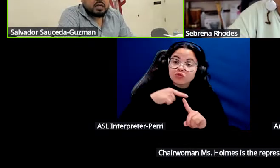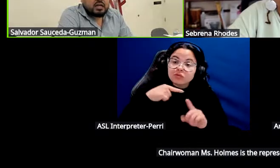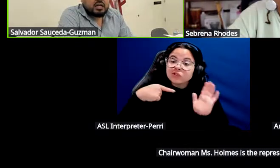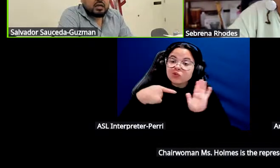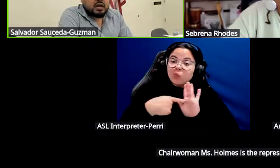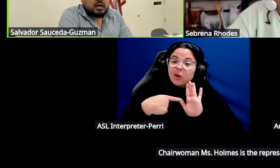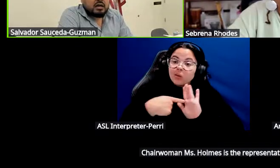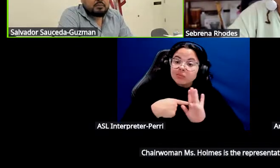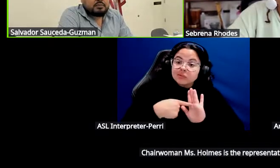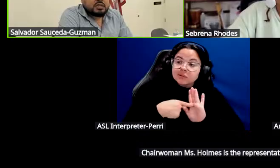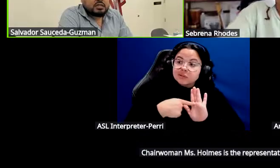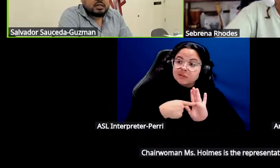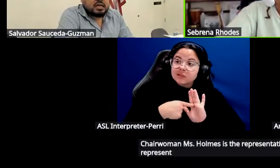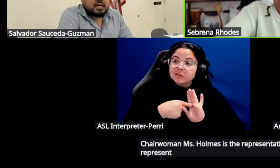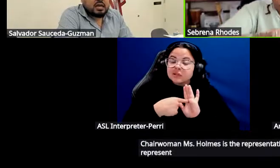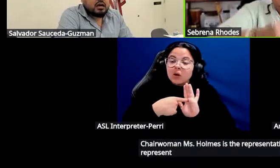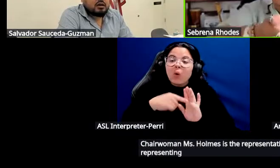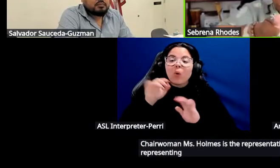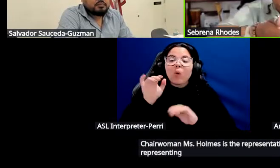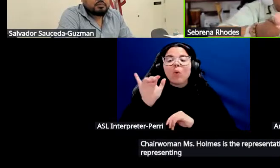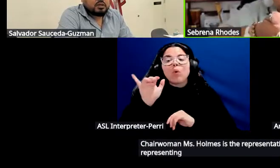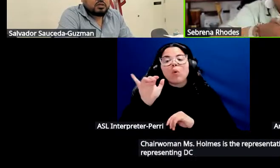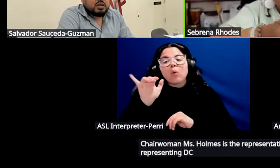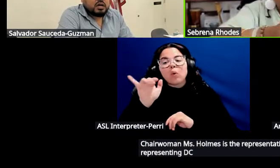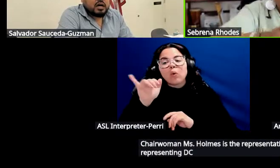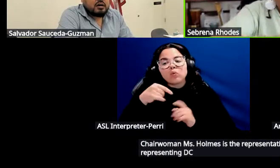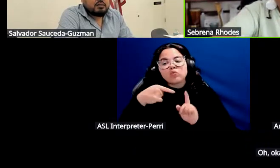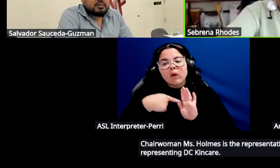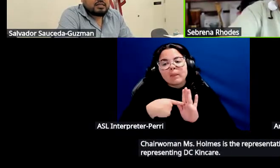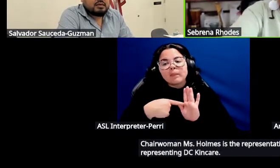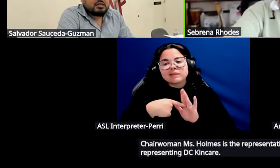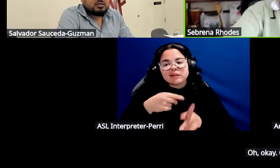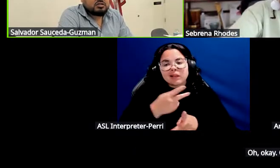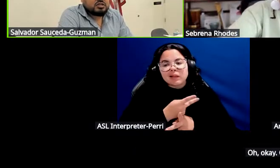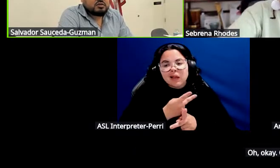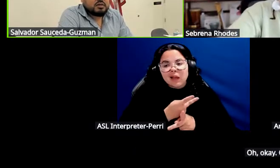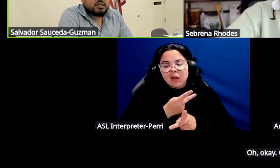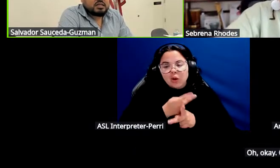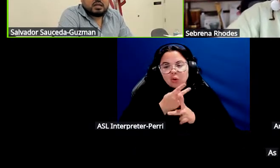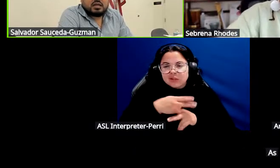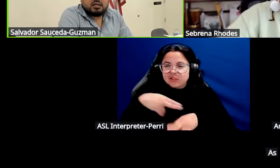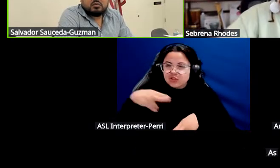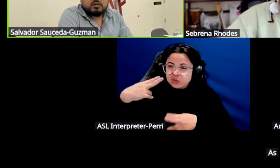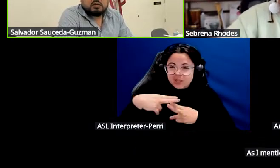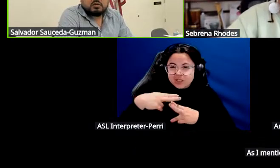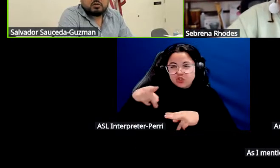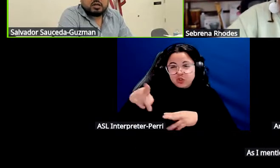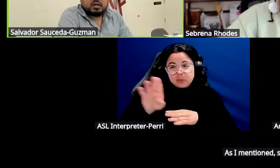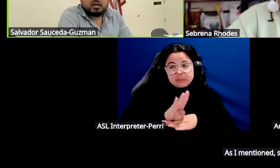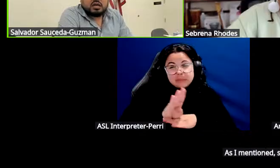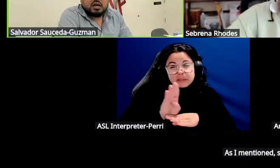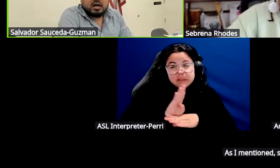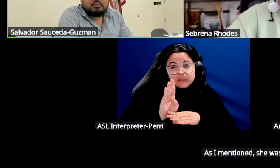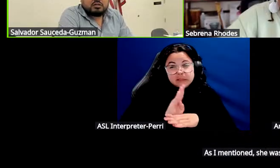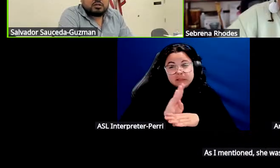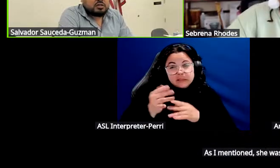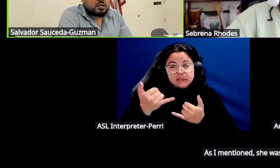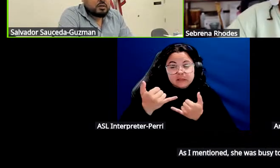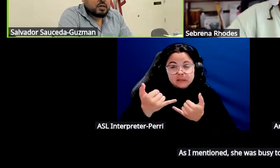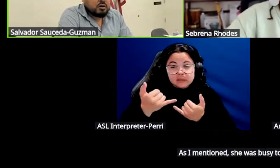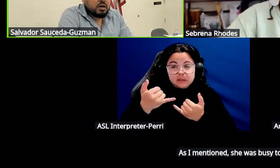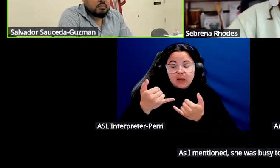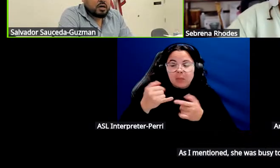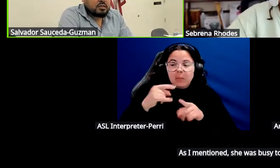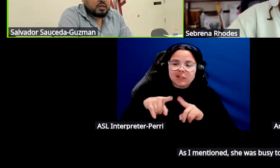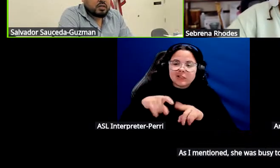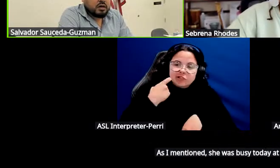caregivers representing DC Oh, Kin okay, Care. okay. As I mentioned, she was busy today at the Wilson Building, and she's